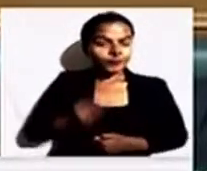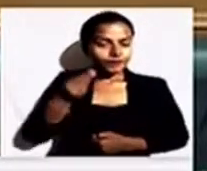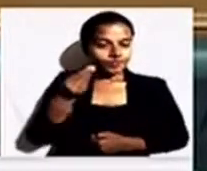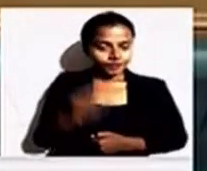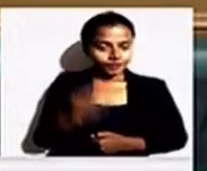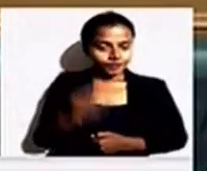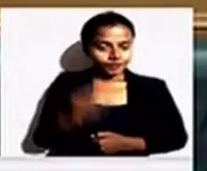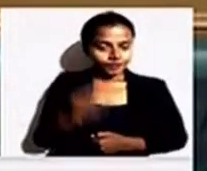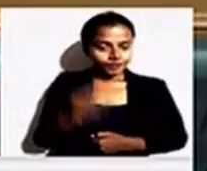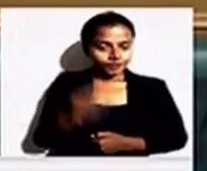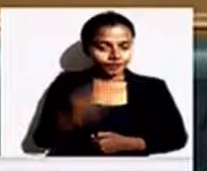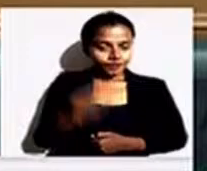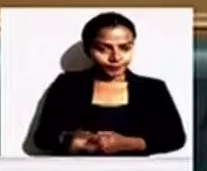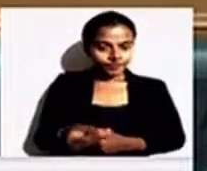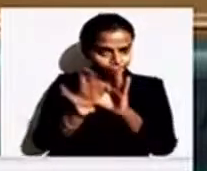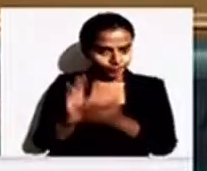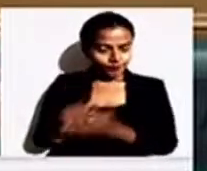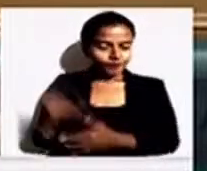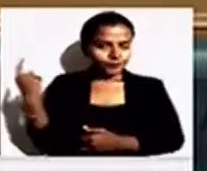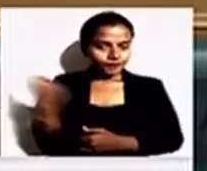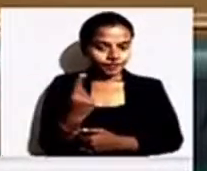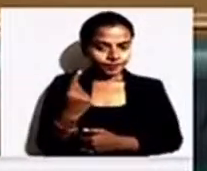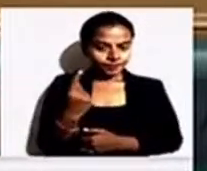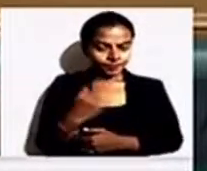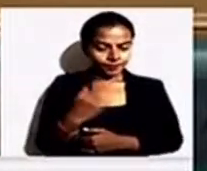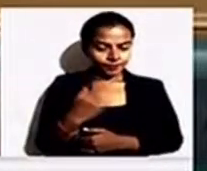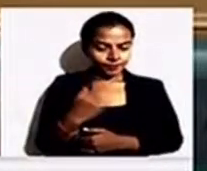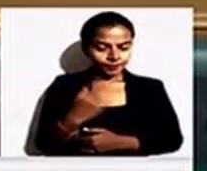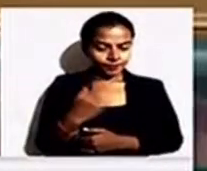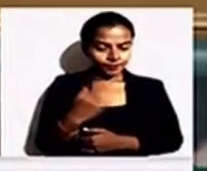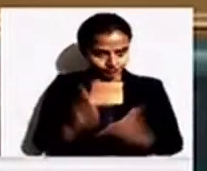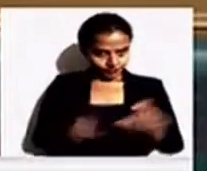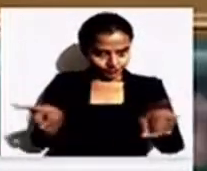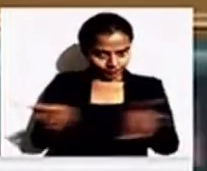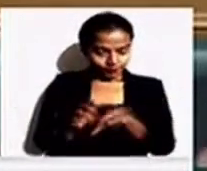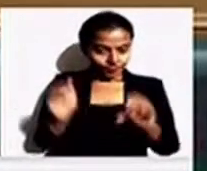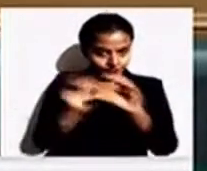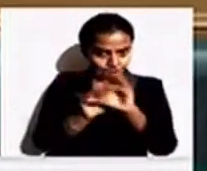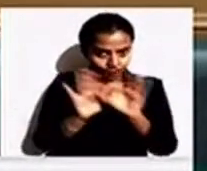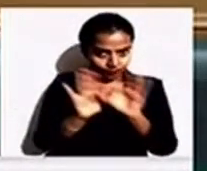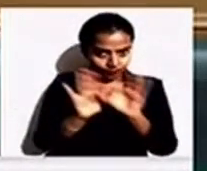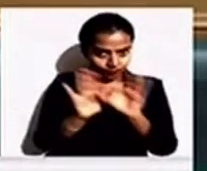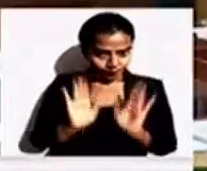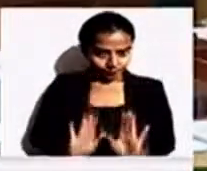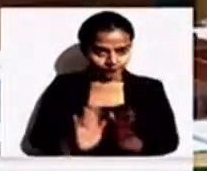the first Labour Party member to hold the Upper Harbour seat.